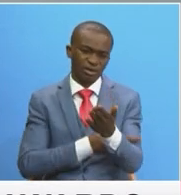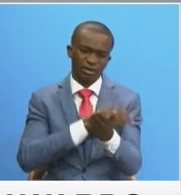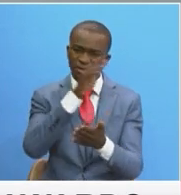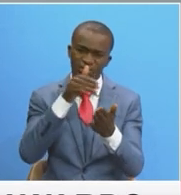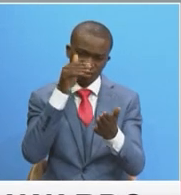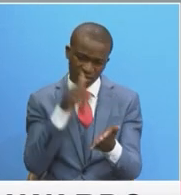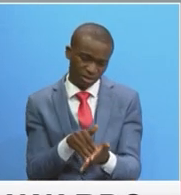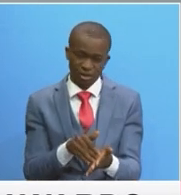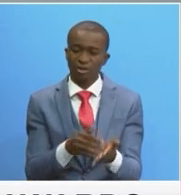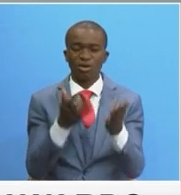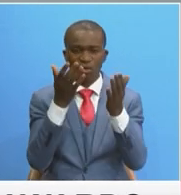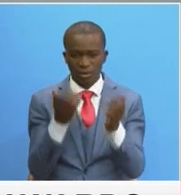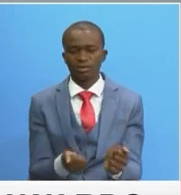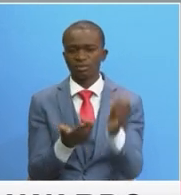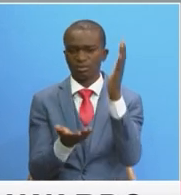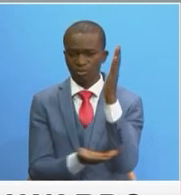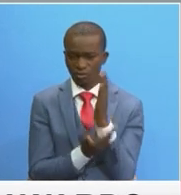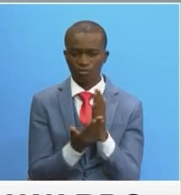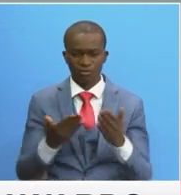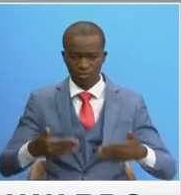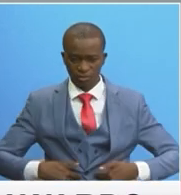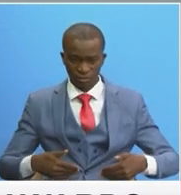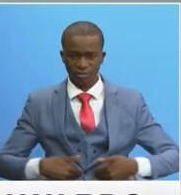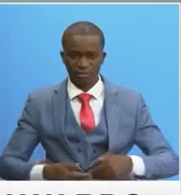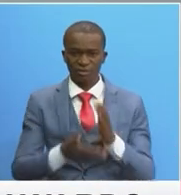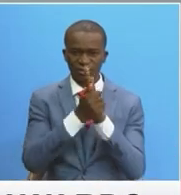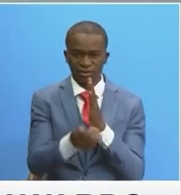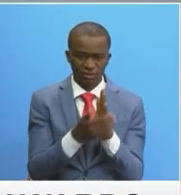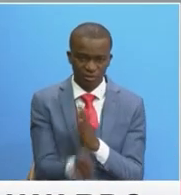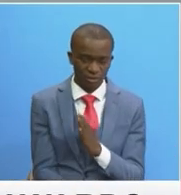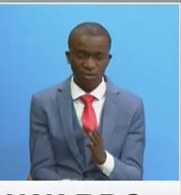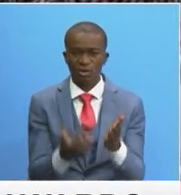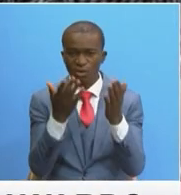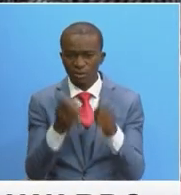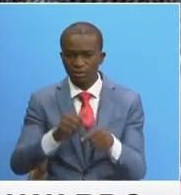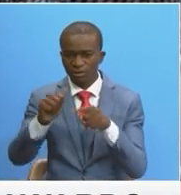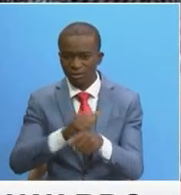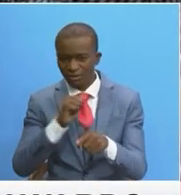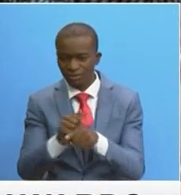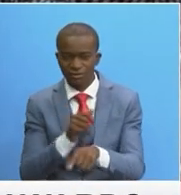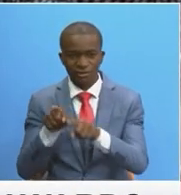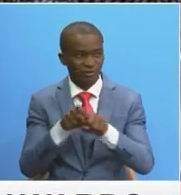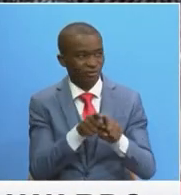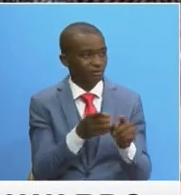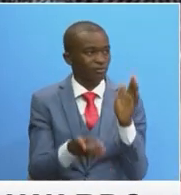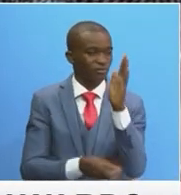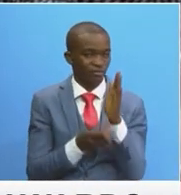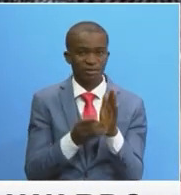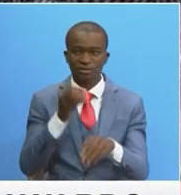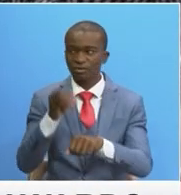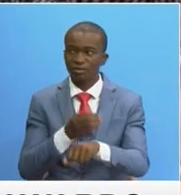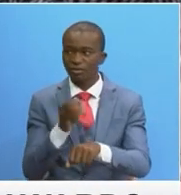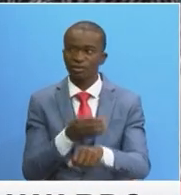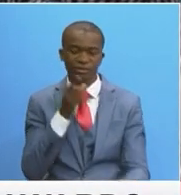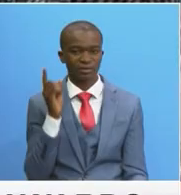our youth. These centers offer training and development opportunities that will equip them with the